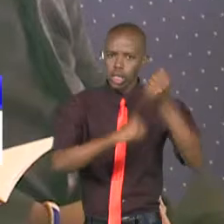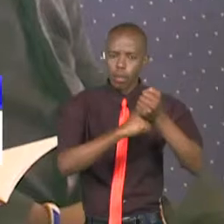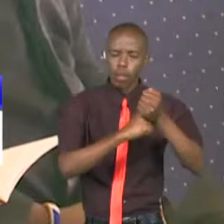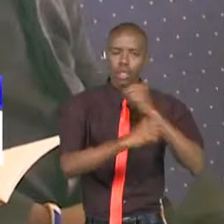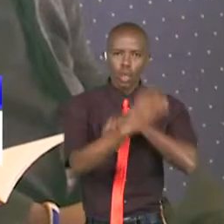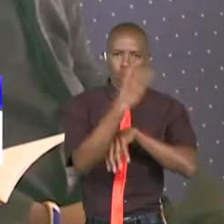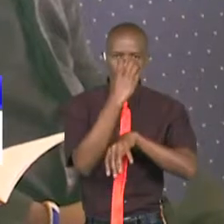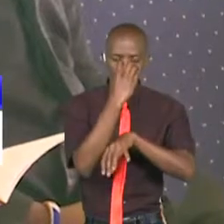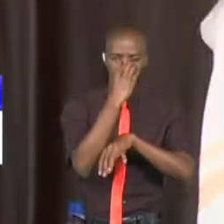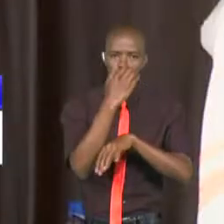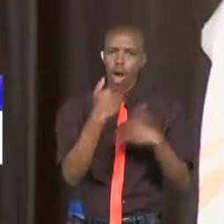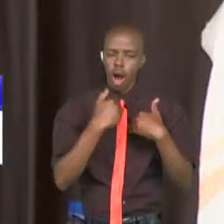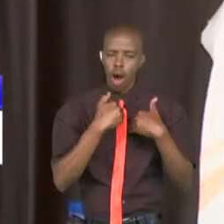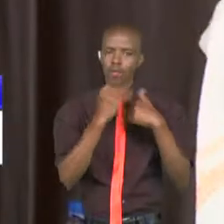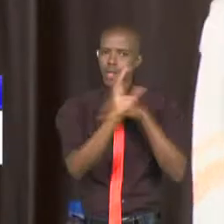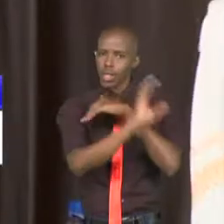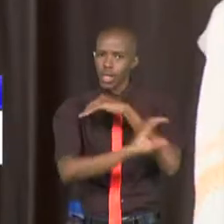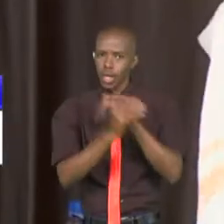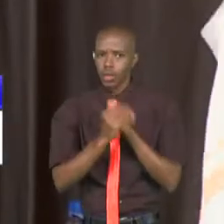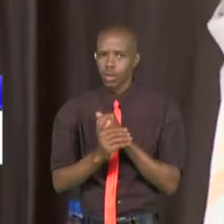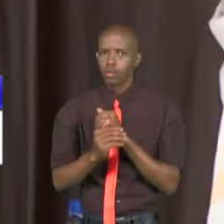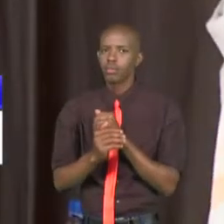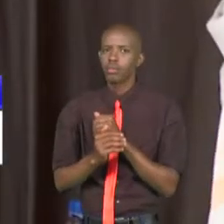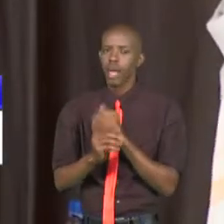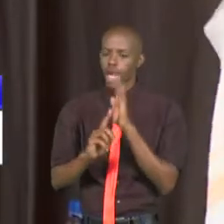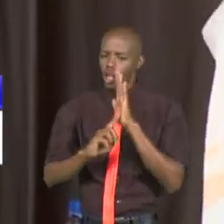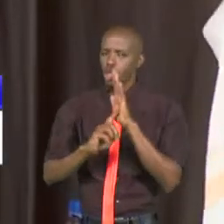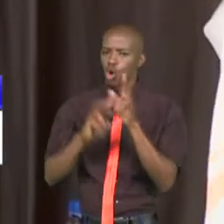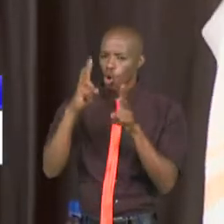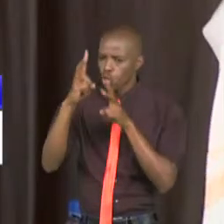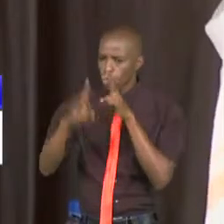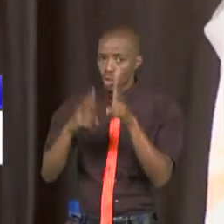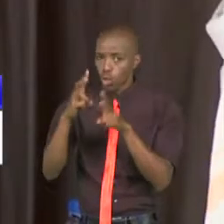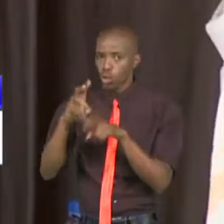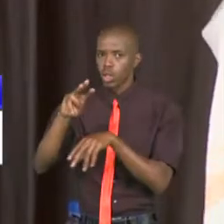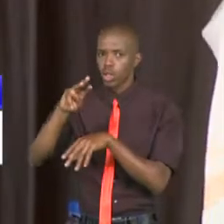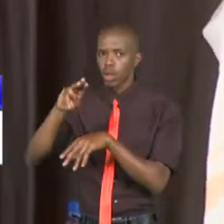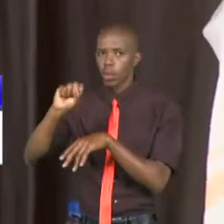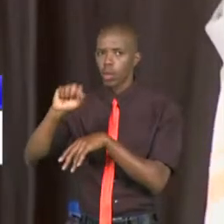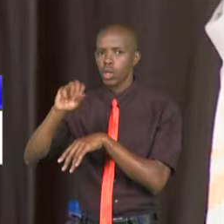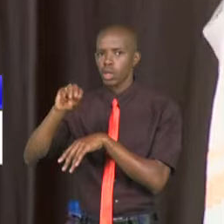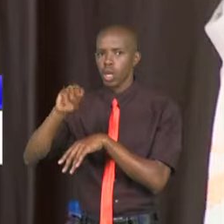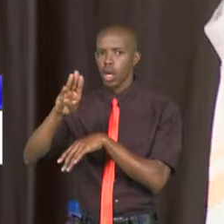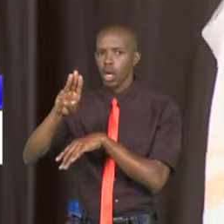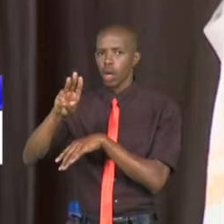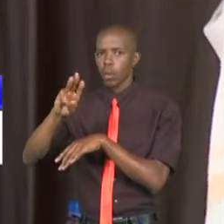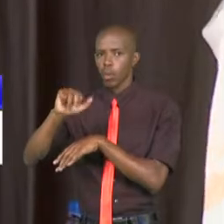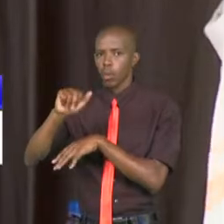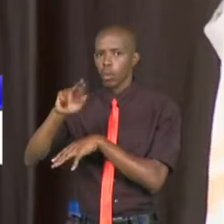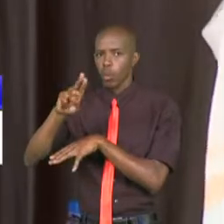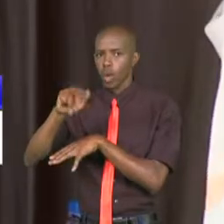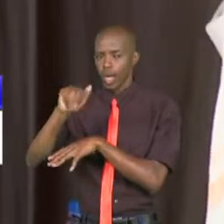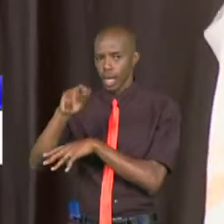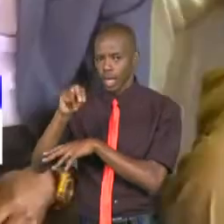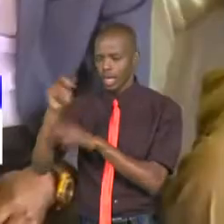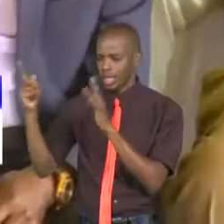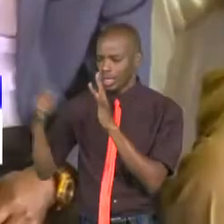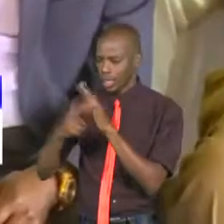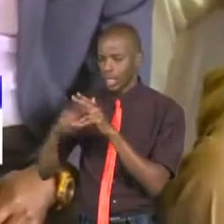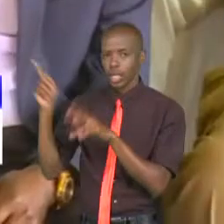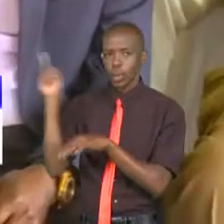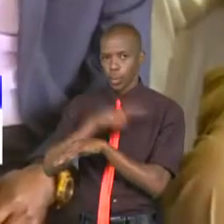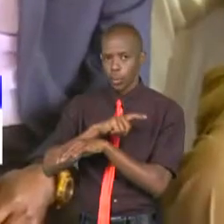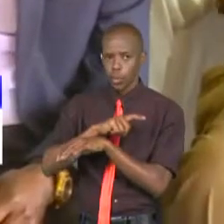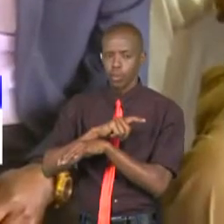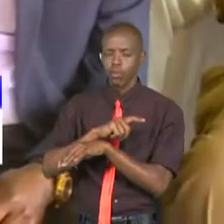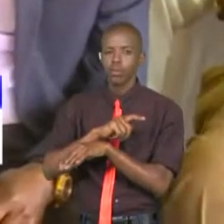Ruto has in the country. Dalili ya 2022 ni Msambweni na imeshaanza kuonekana.